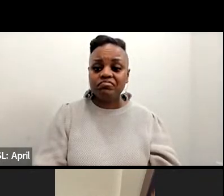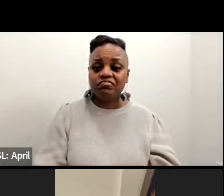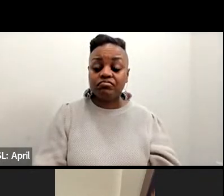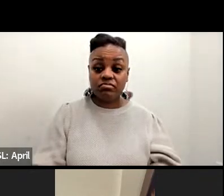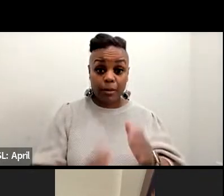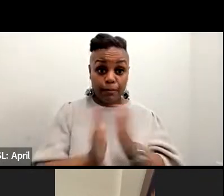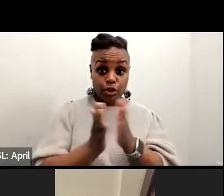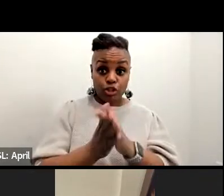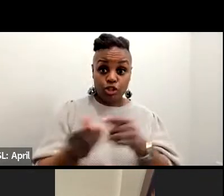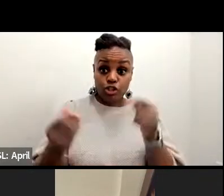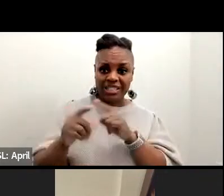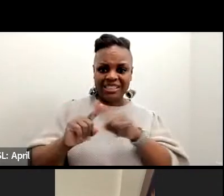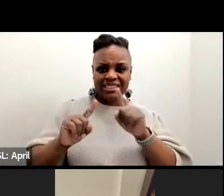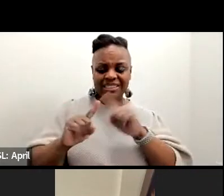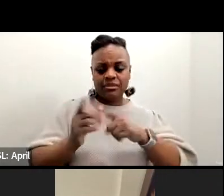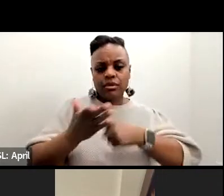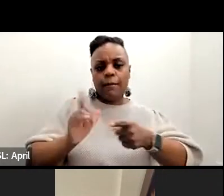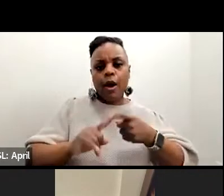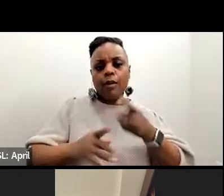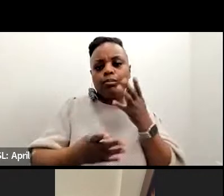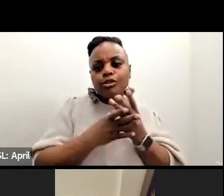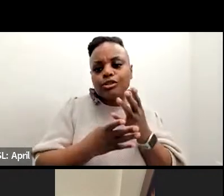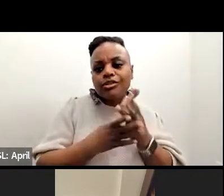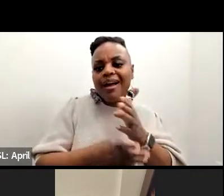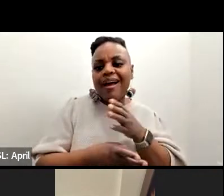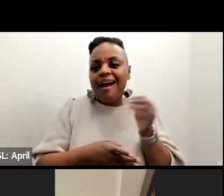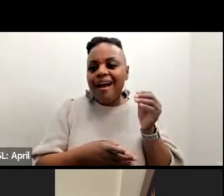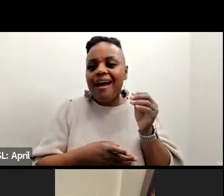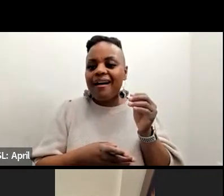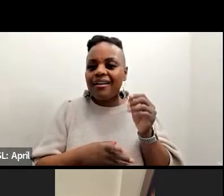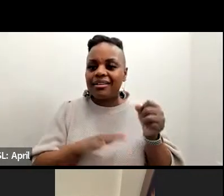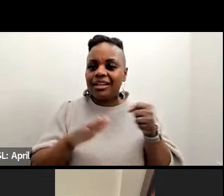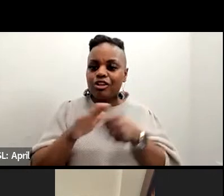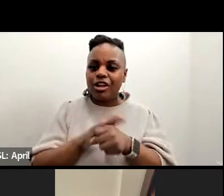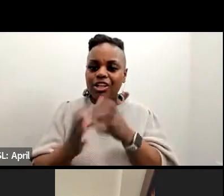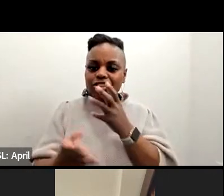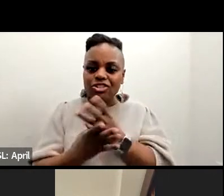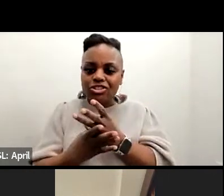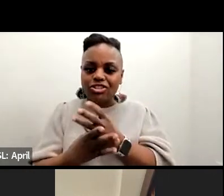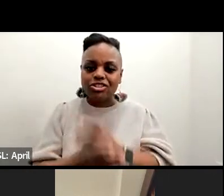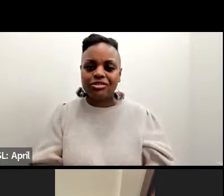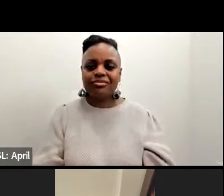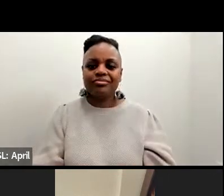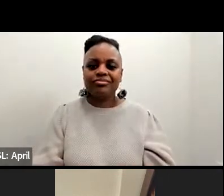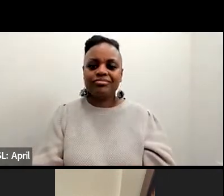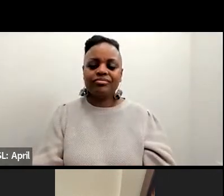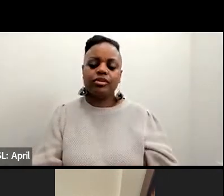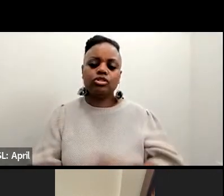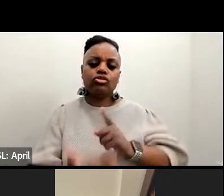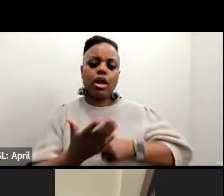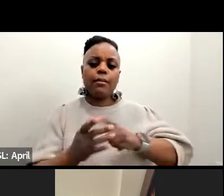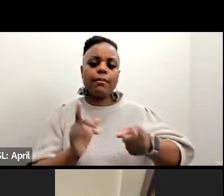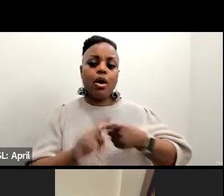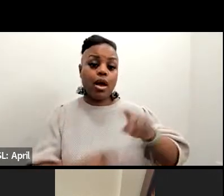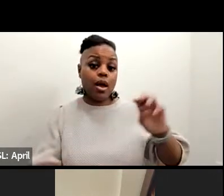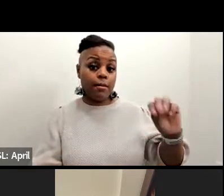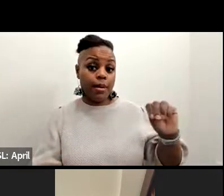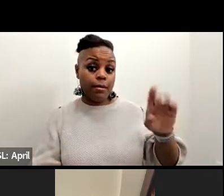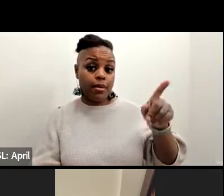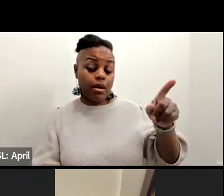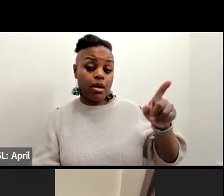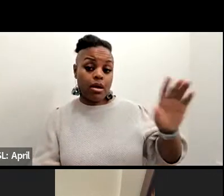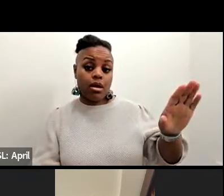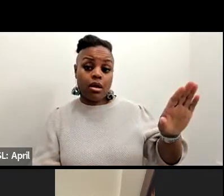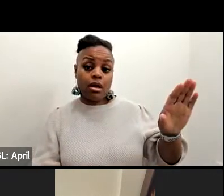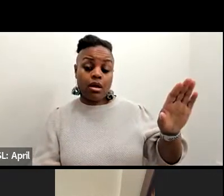about how the Brotherhood has been very successful at doing things like, you know, essentially Islamizing